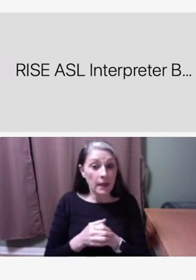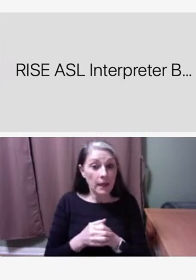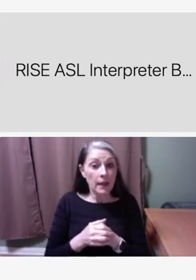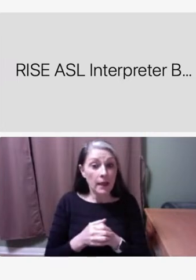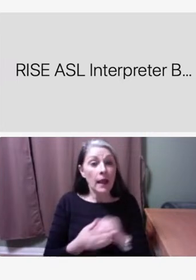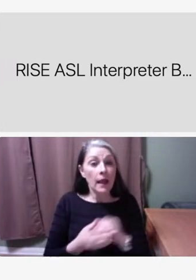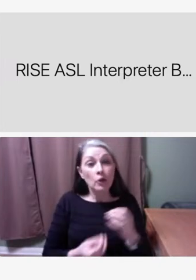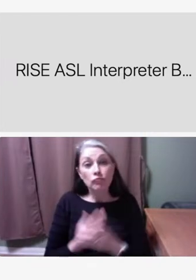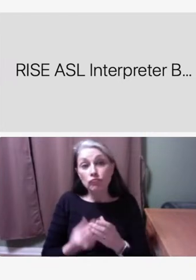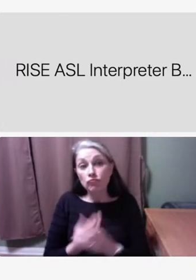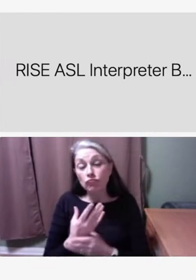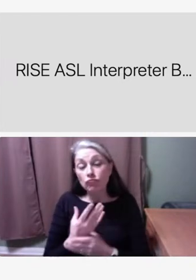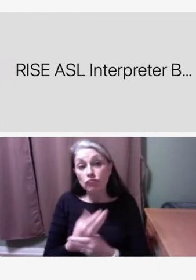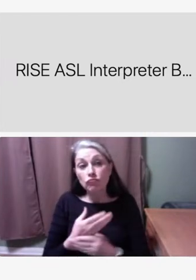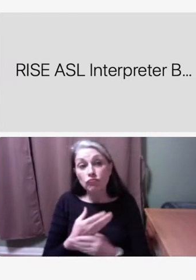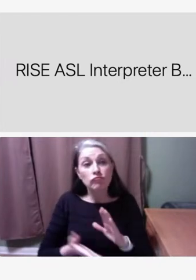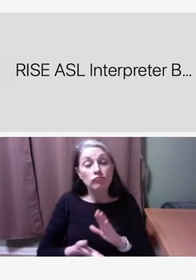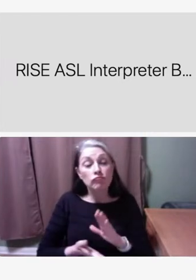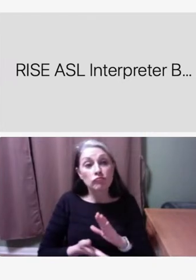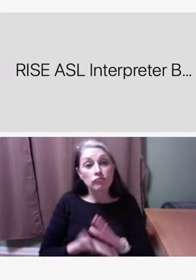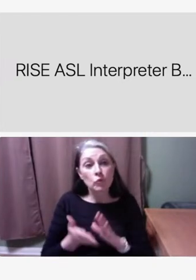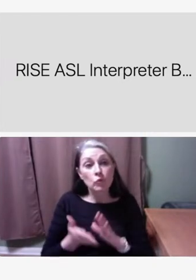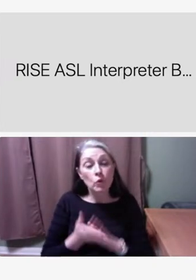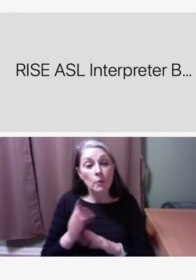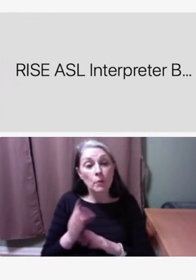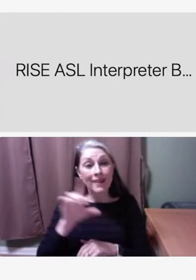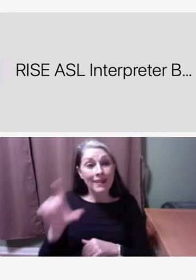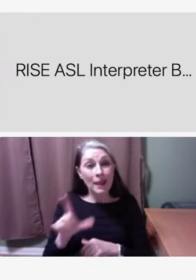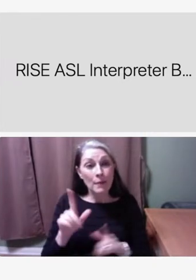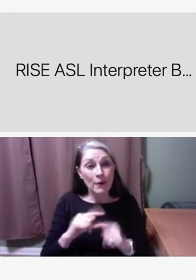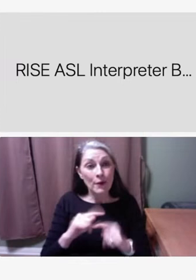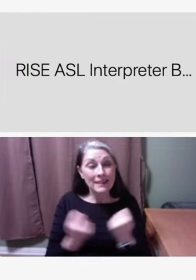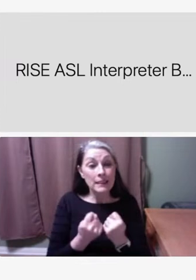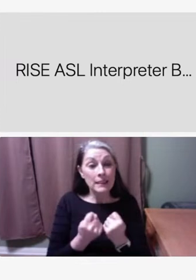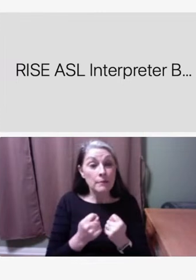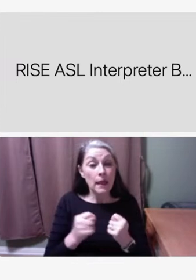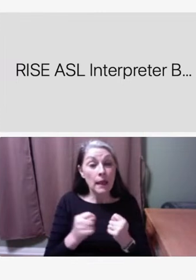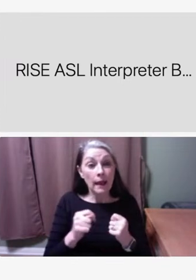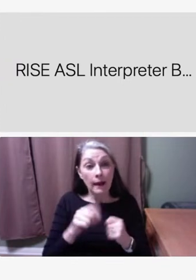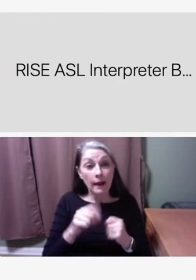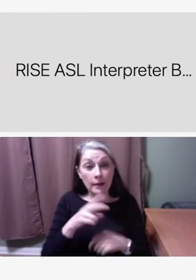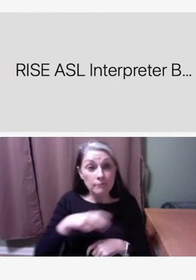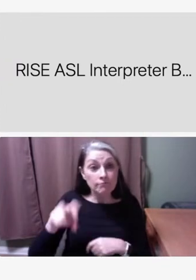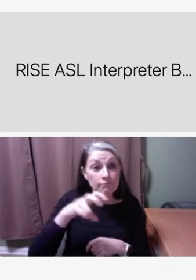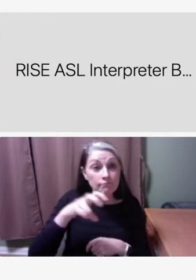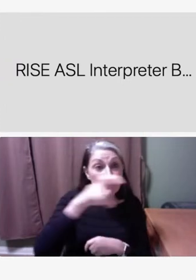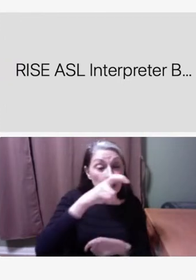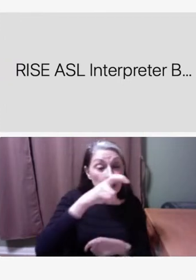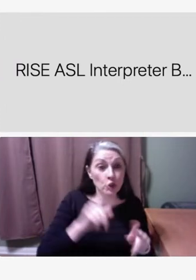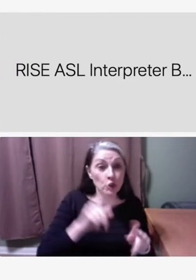Ms. T, and Adventure Club, run by our coach, Mr. Lingenfelter.